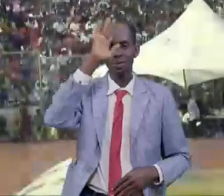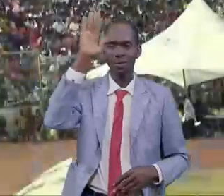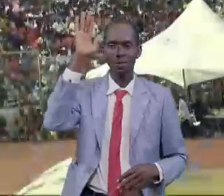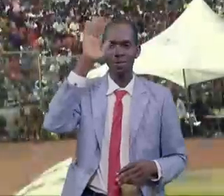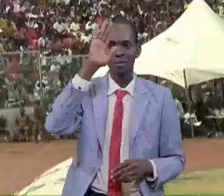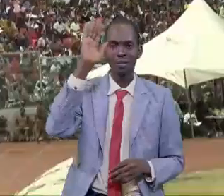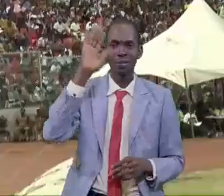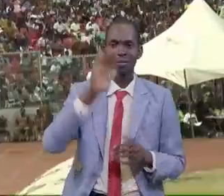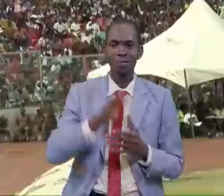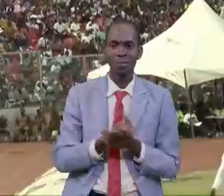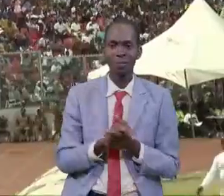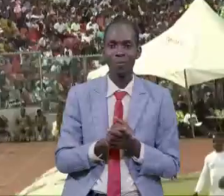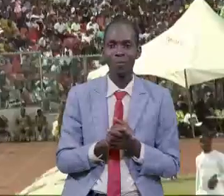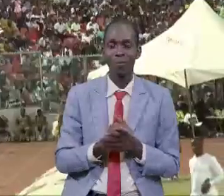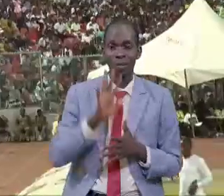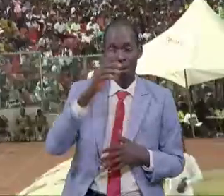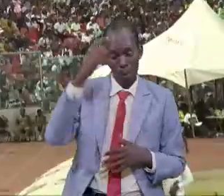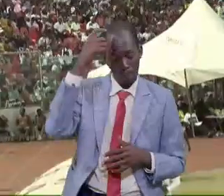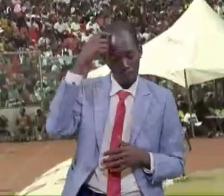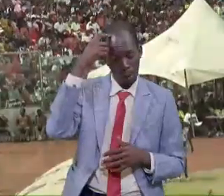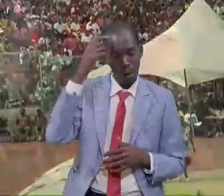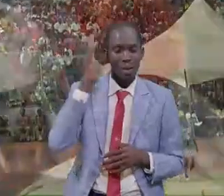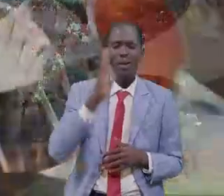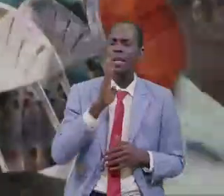Your brain will be healed.